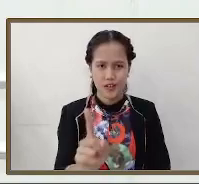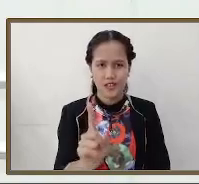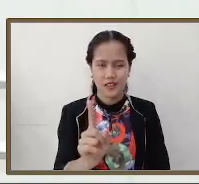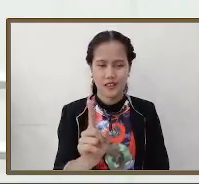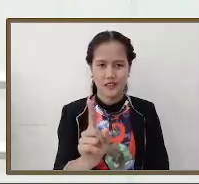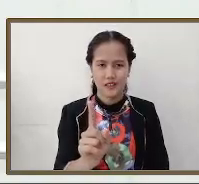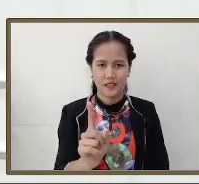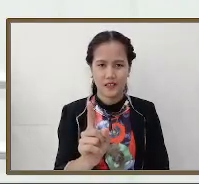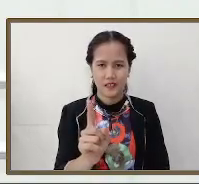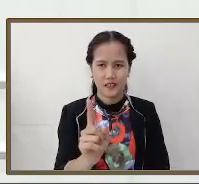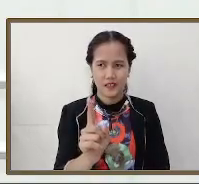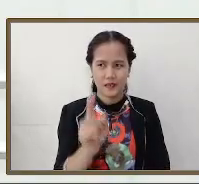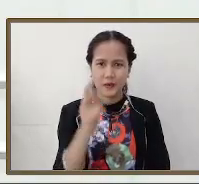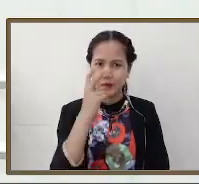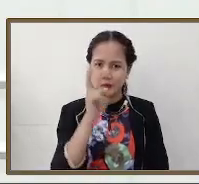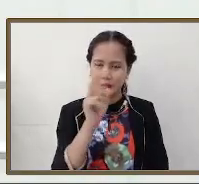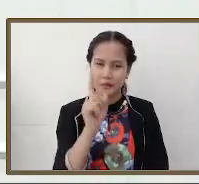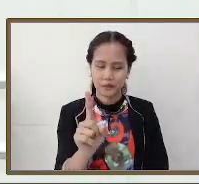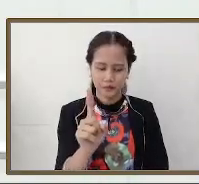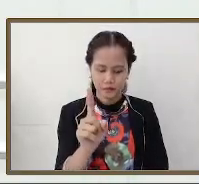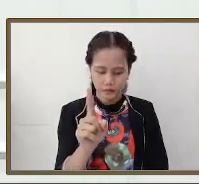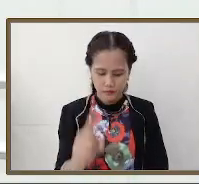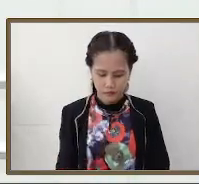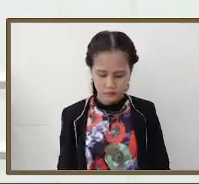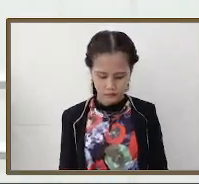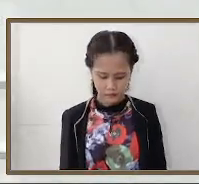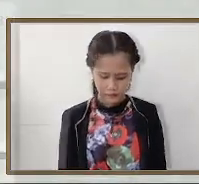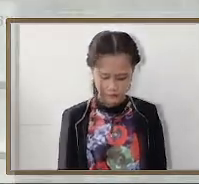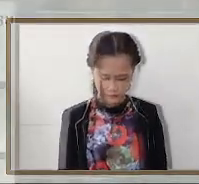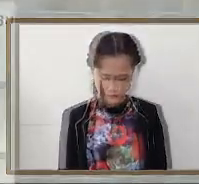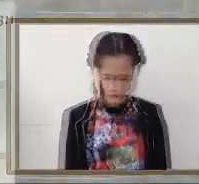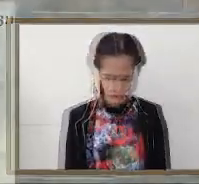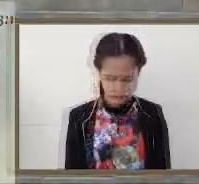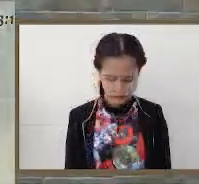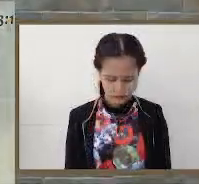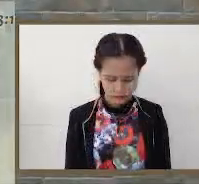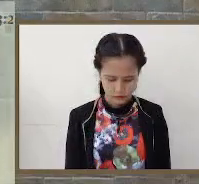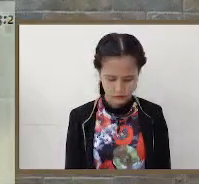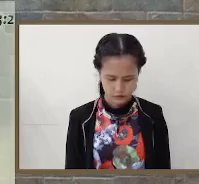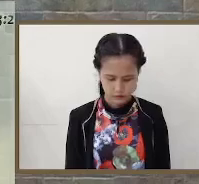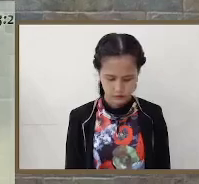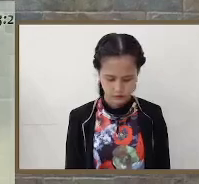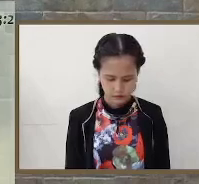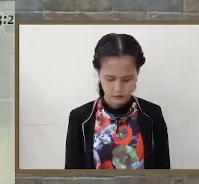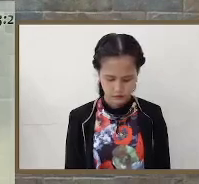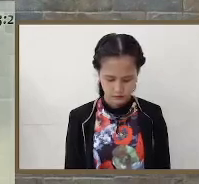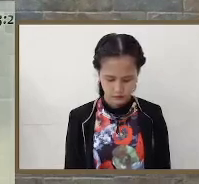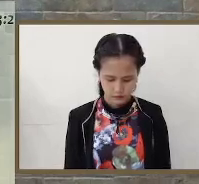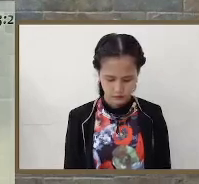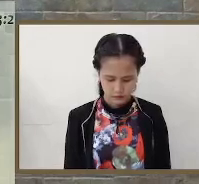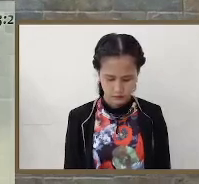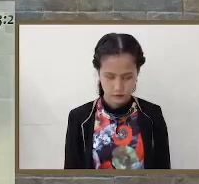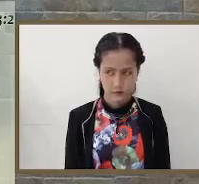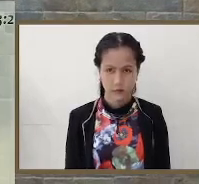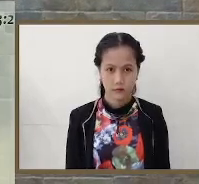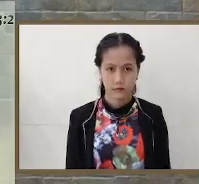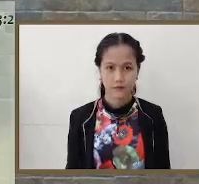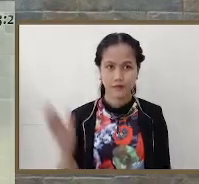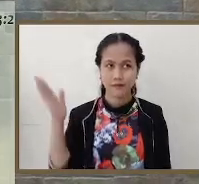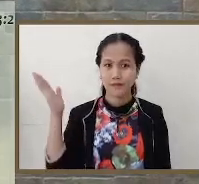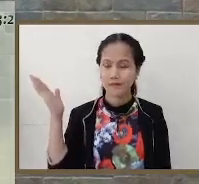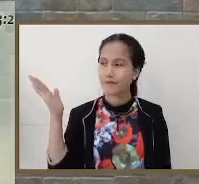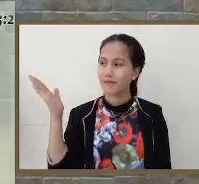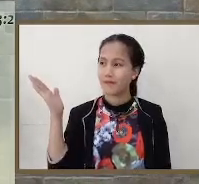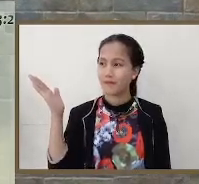last days, perilous times shall come. Ito na po sinabi verse number 2. For men shall be lovers of their